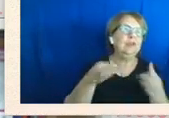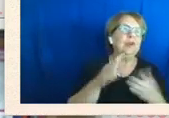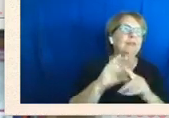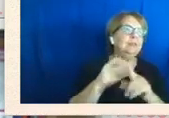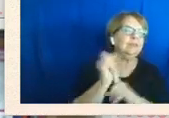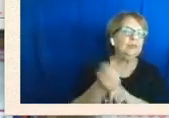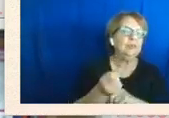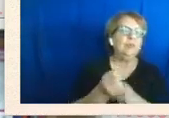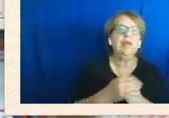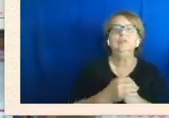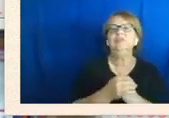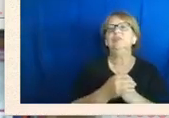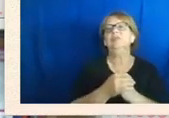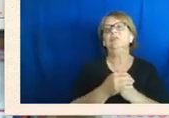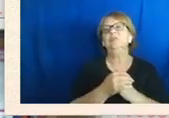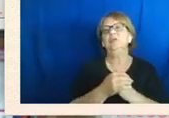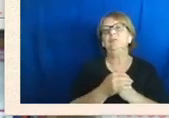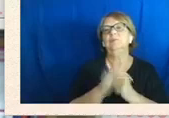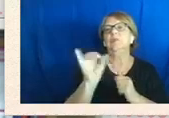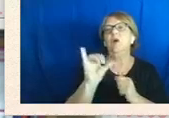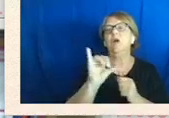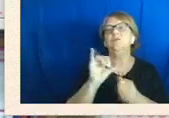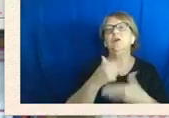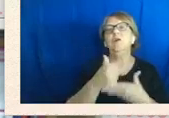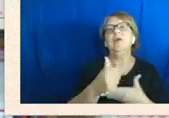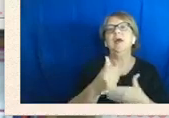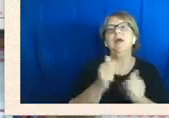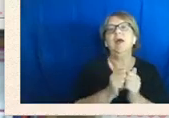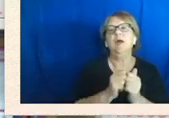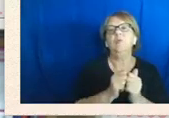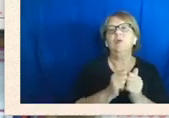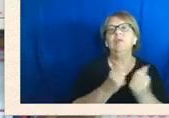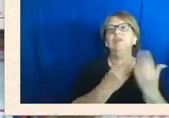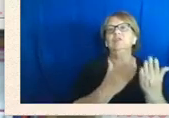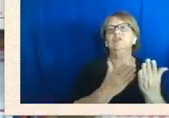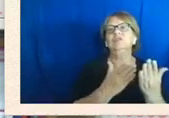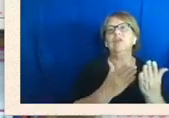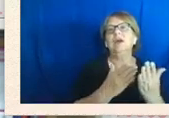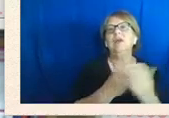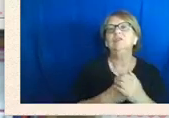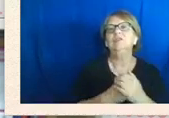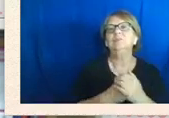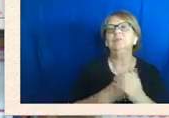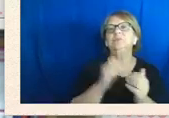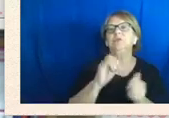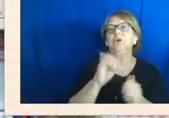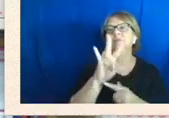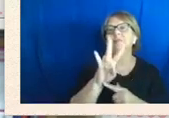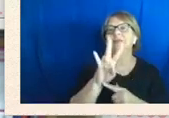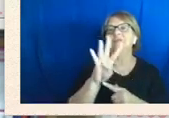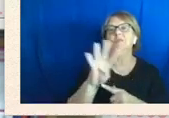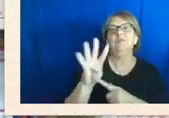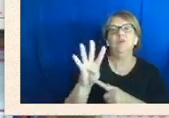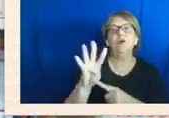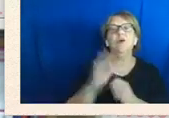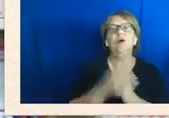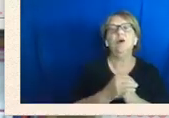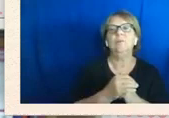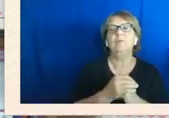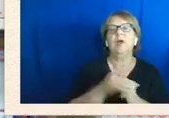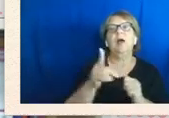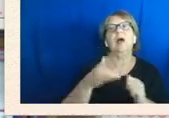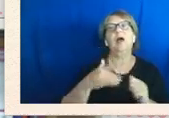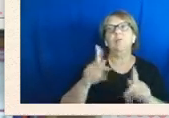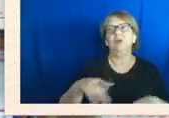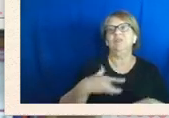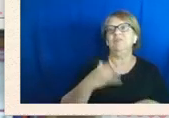They also assist with suggestion of capacity. So under 744, if a person feels like they can, have